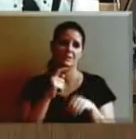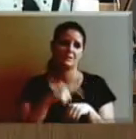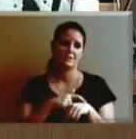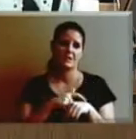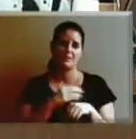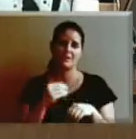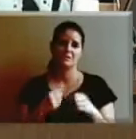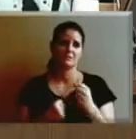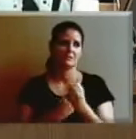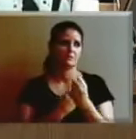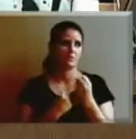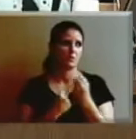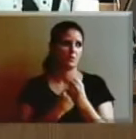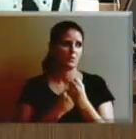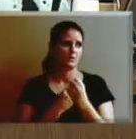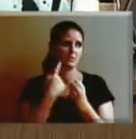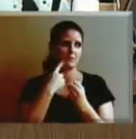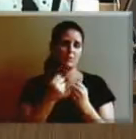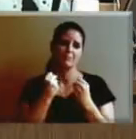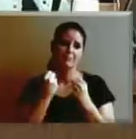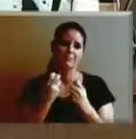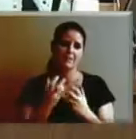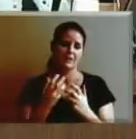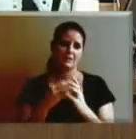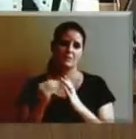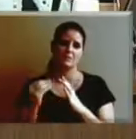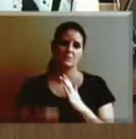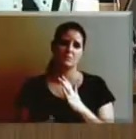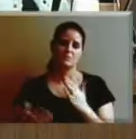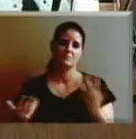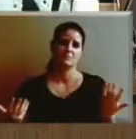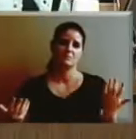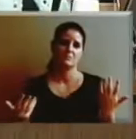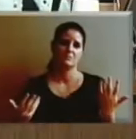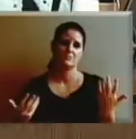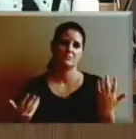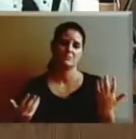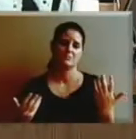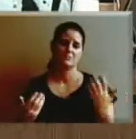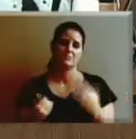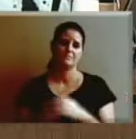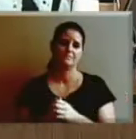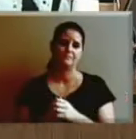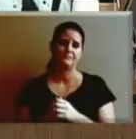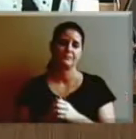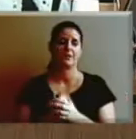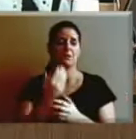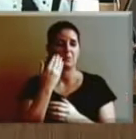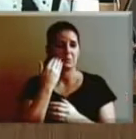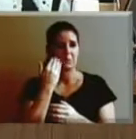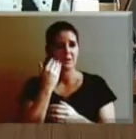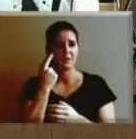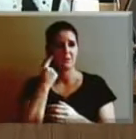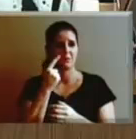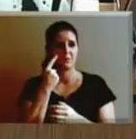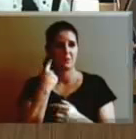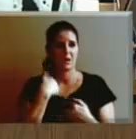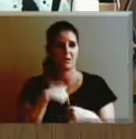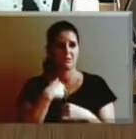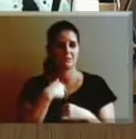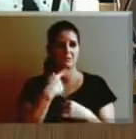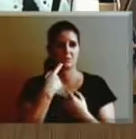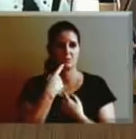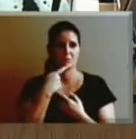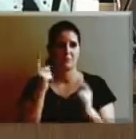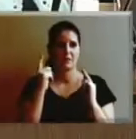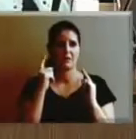and support for many of our students. And we know that in order to reach our goals, we're going to